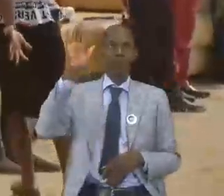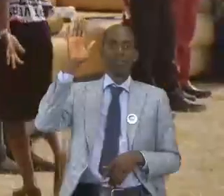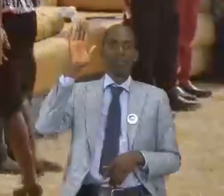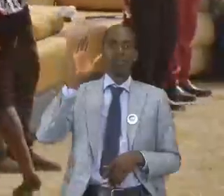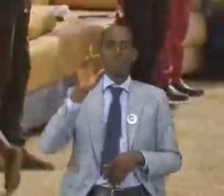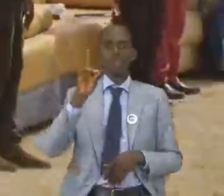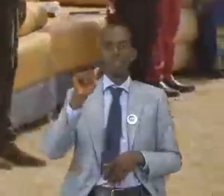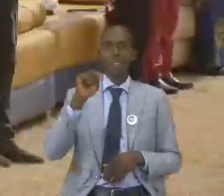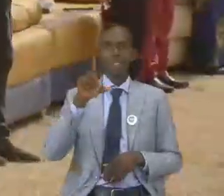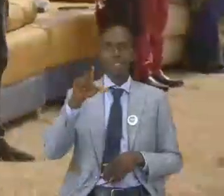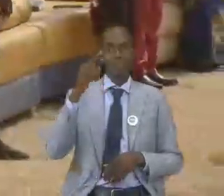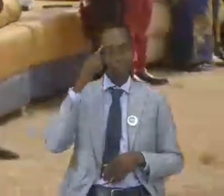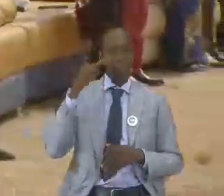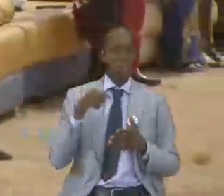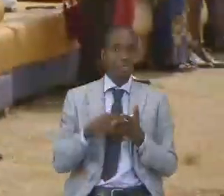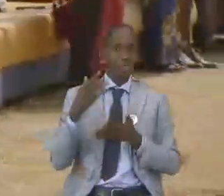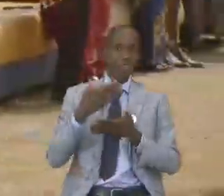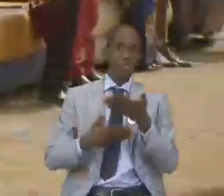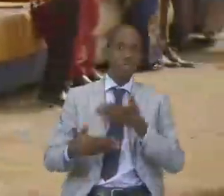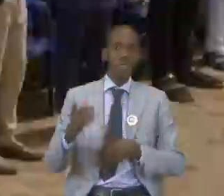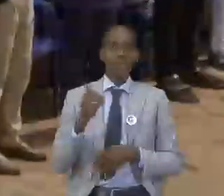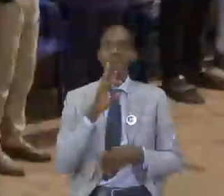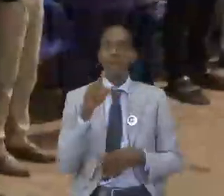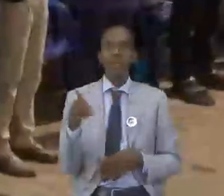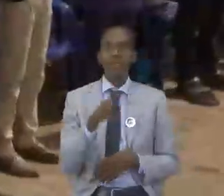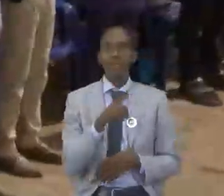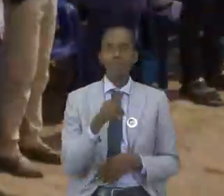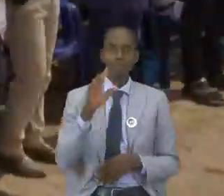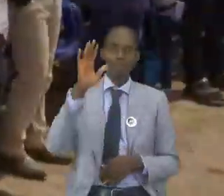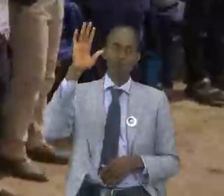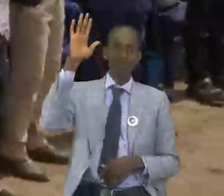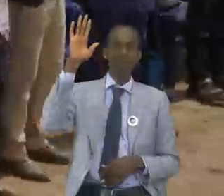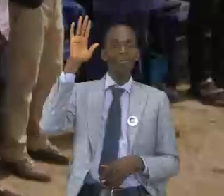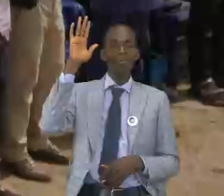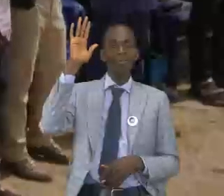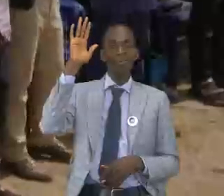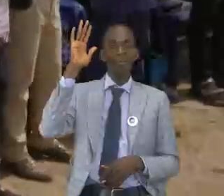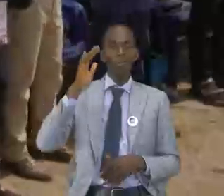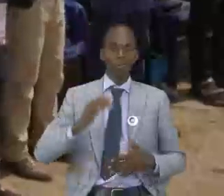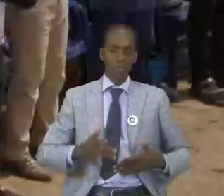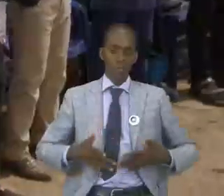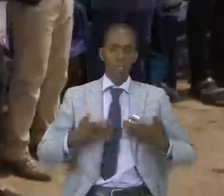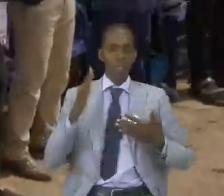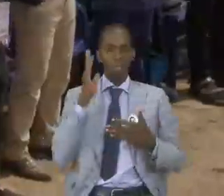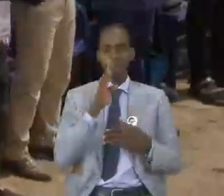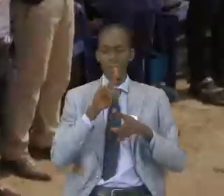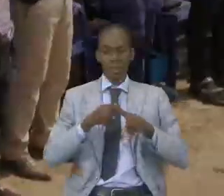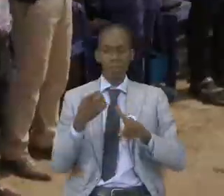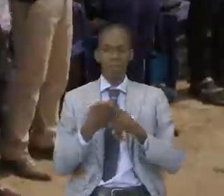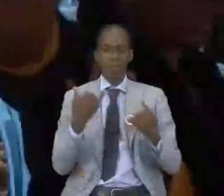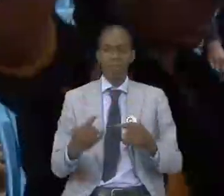Daniela, for this generation, where are you? Life will be different from